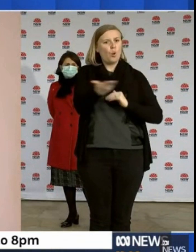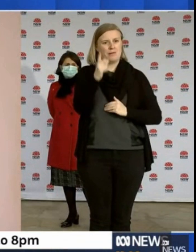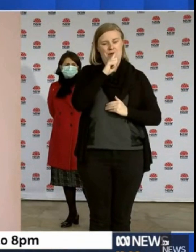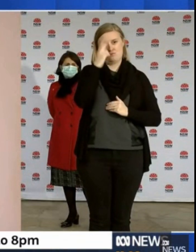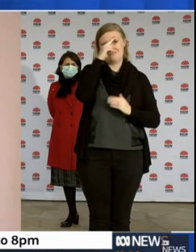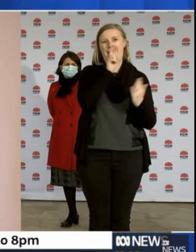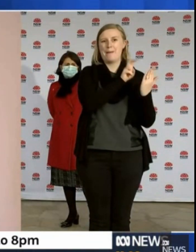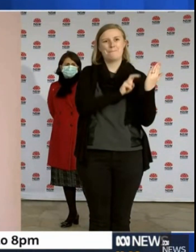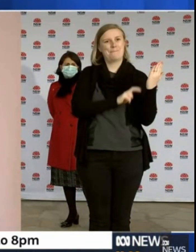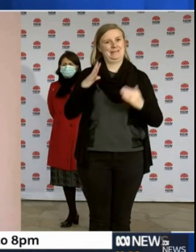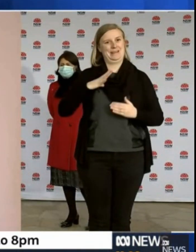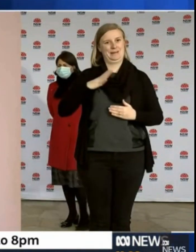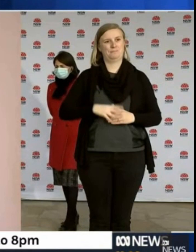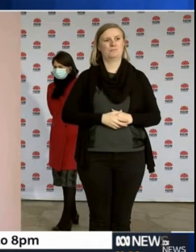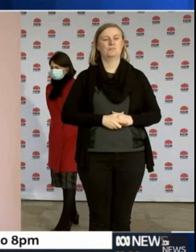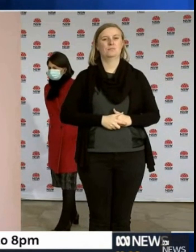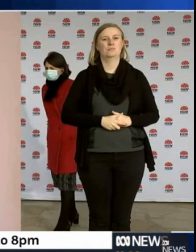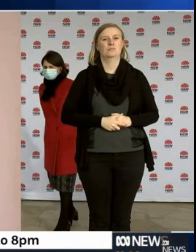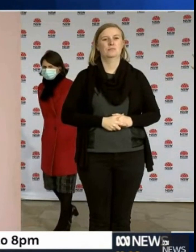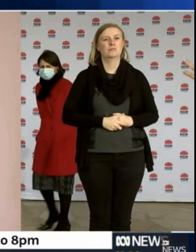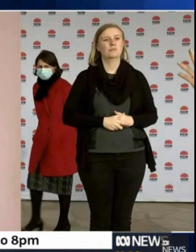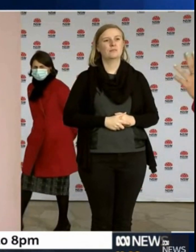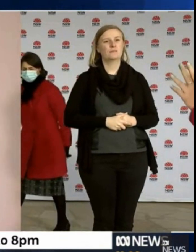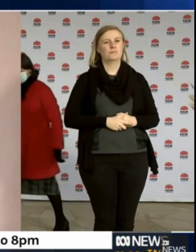transmission in terms of the time frame we have set.